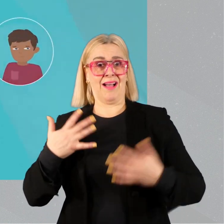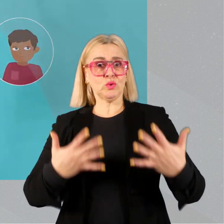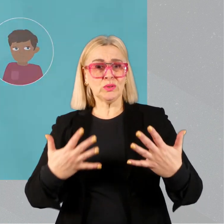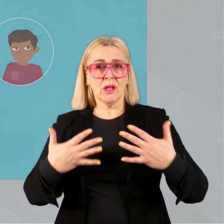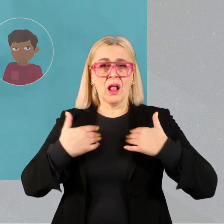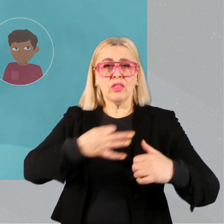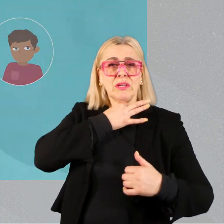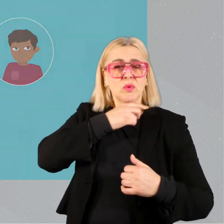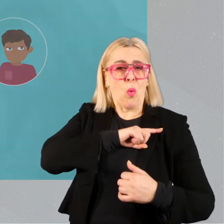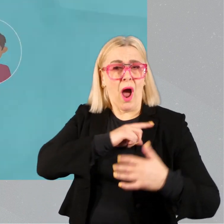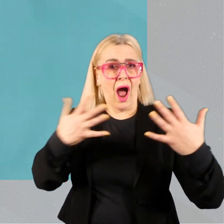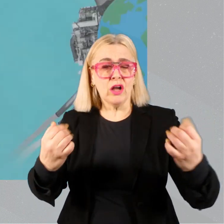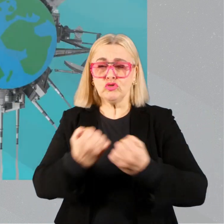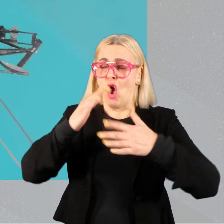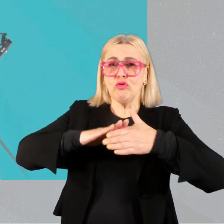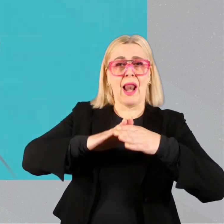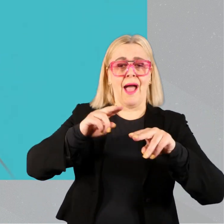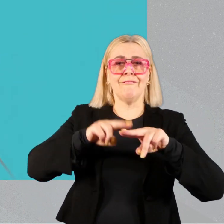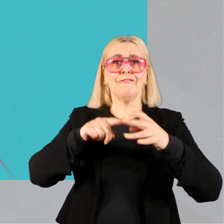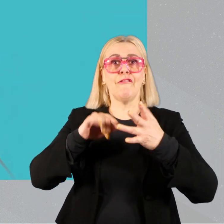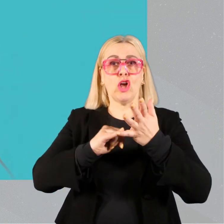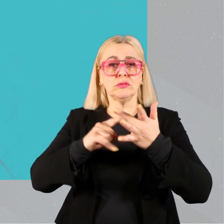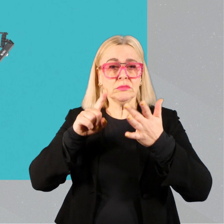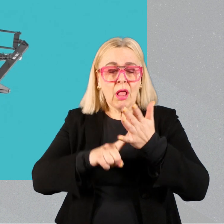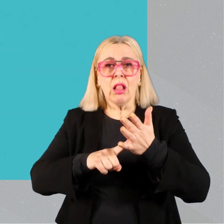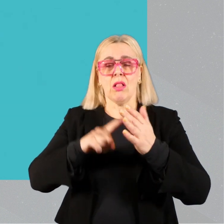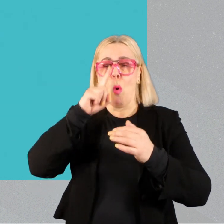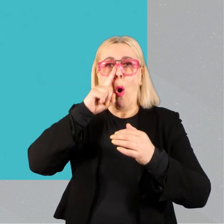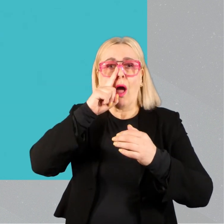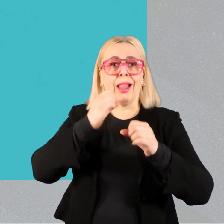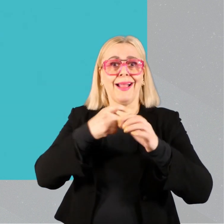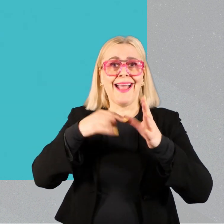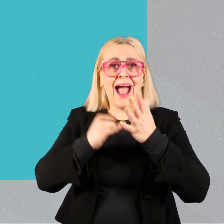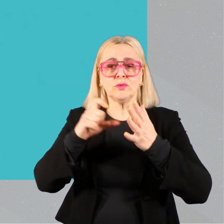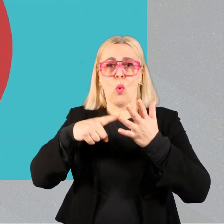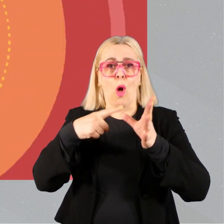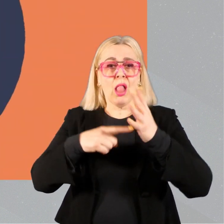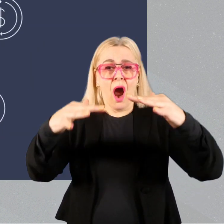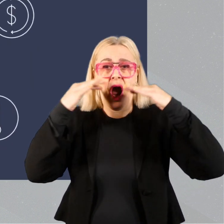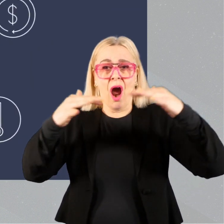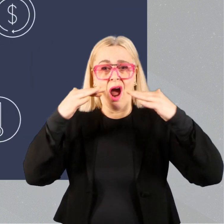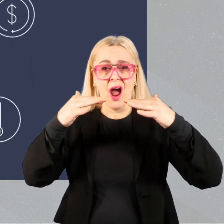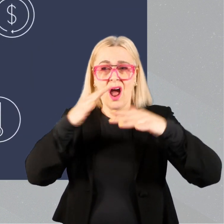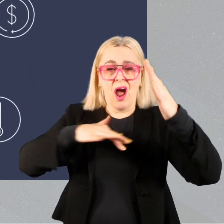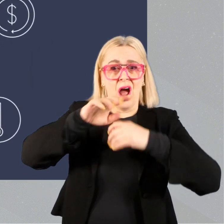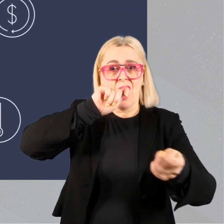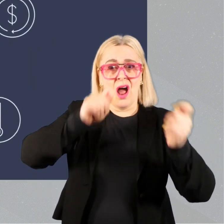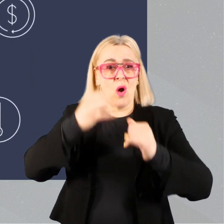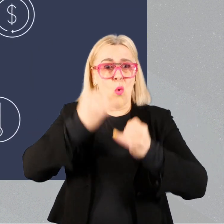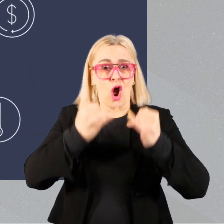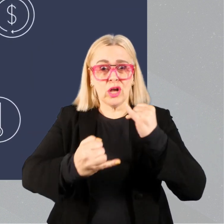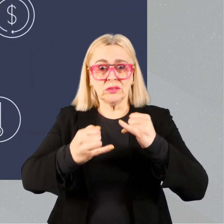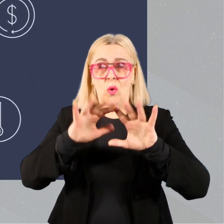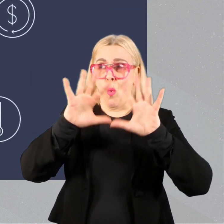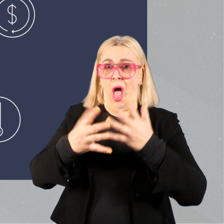The health of everyone alive today is being threatened by a persistent fossil fuel addiction that is accelerating climate change and amplifying the harms